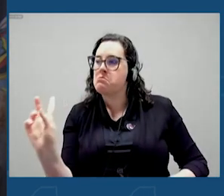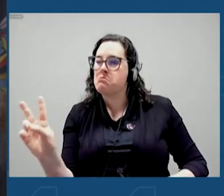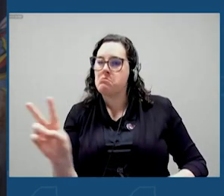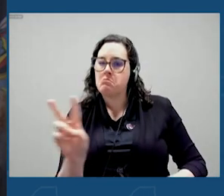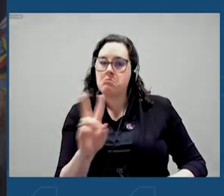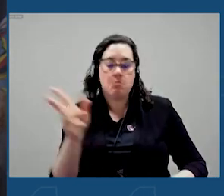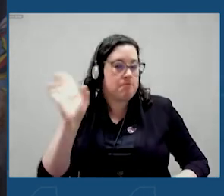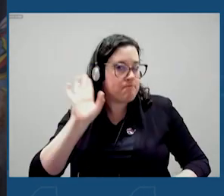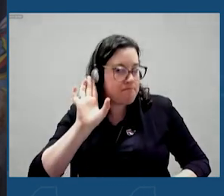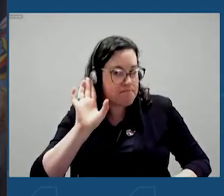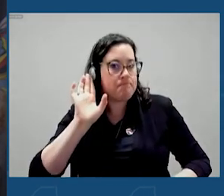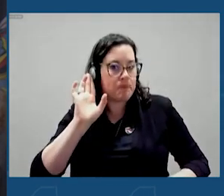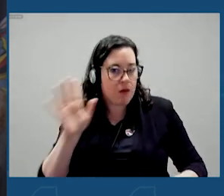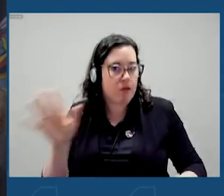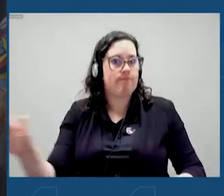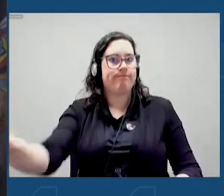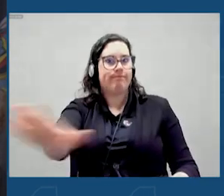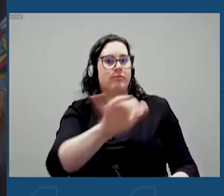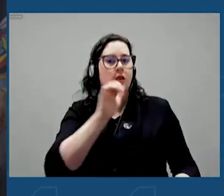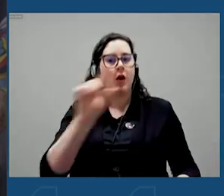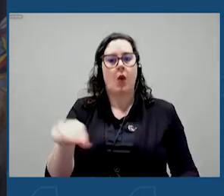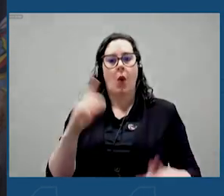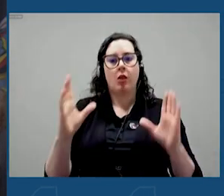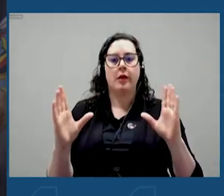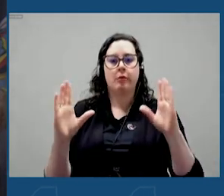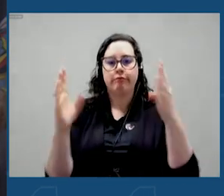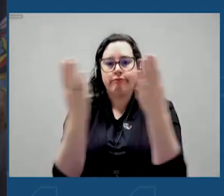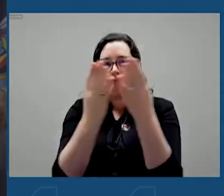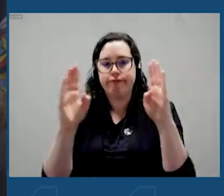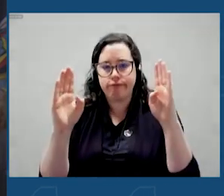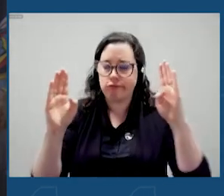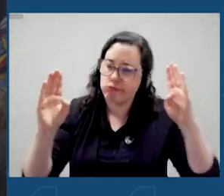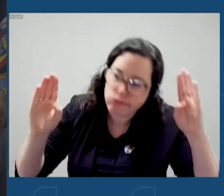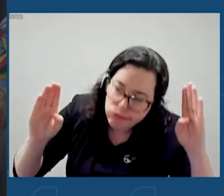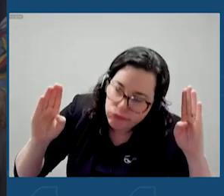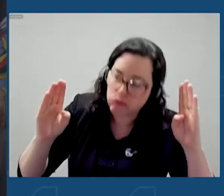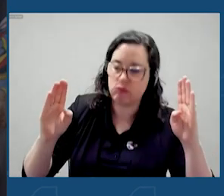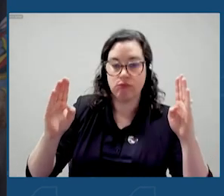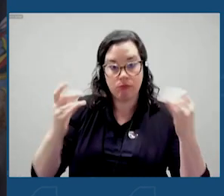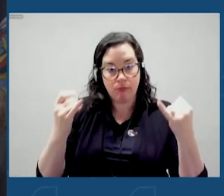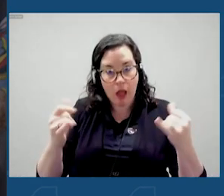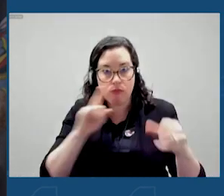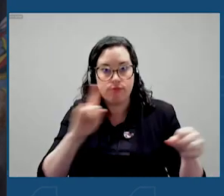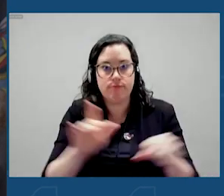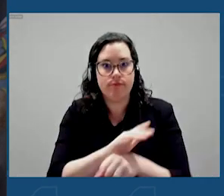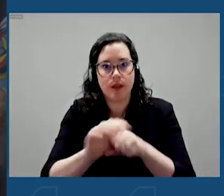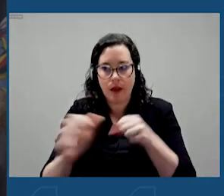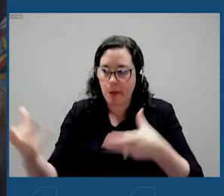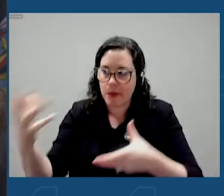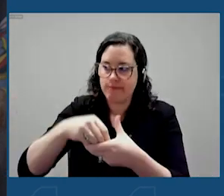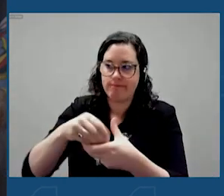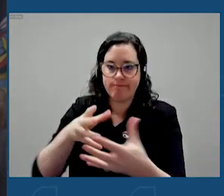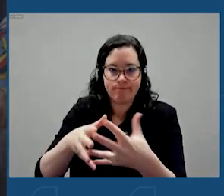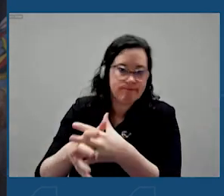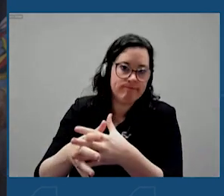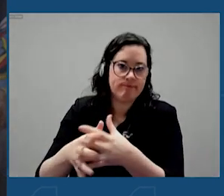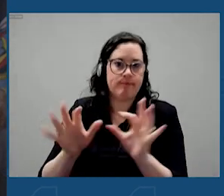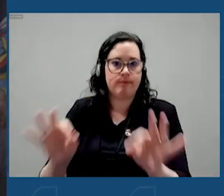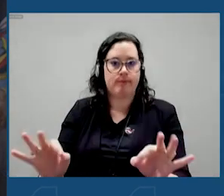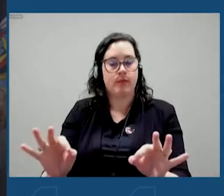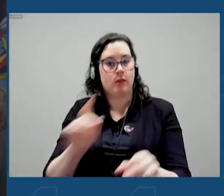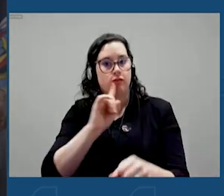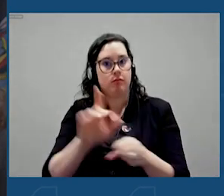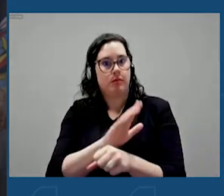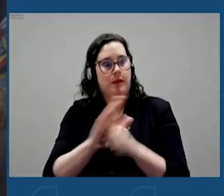entire station, not just for what they can see from behind the glass booth. A very human presence